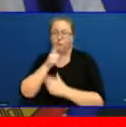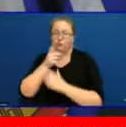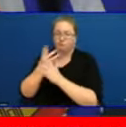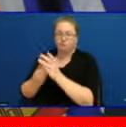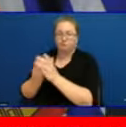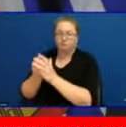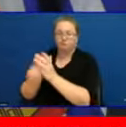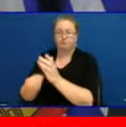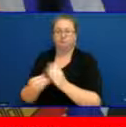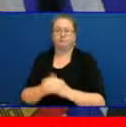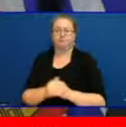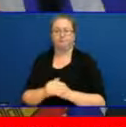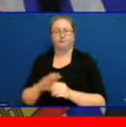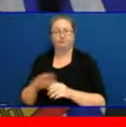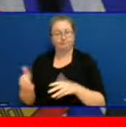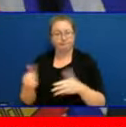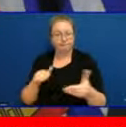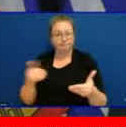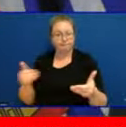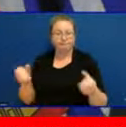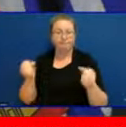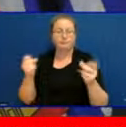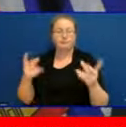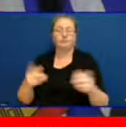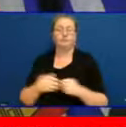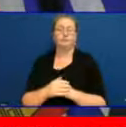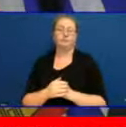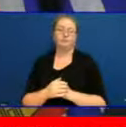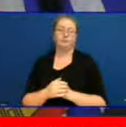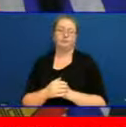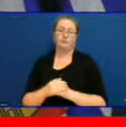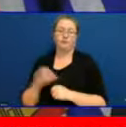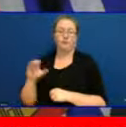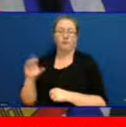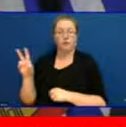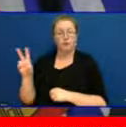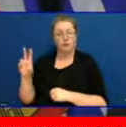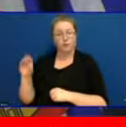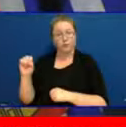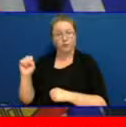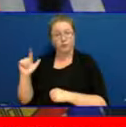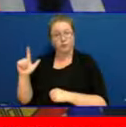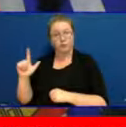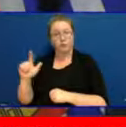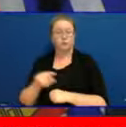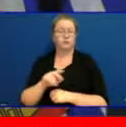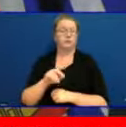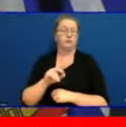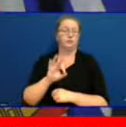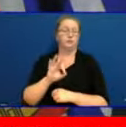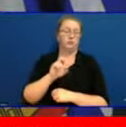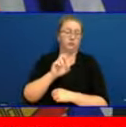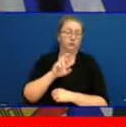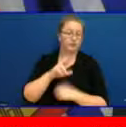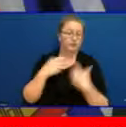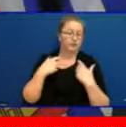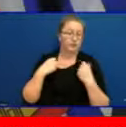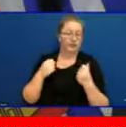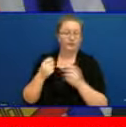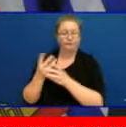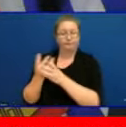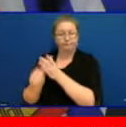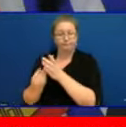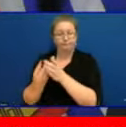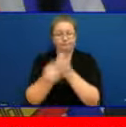days for COVID-19 in British Columbia, 3 in Vancouver Coastal Health and 1 in Fraser Health. This is an unbelievably